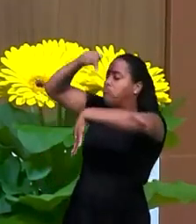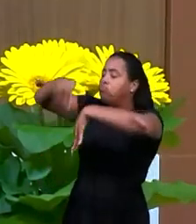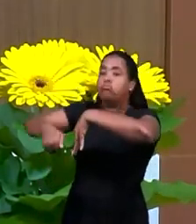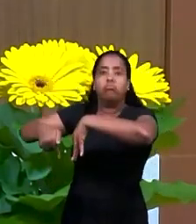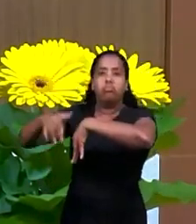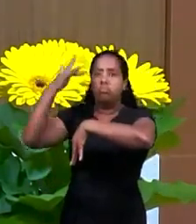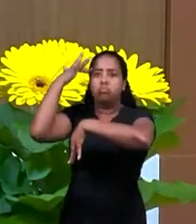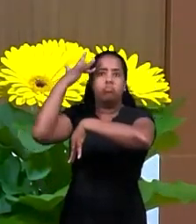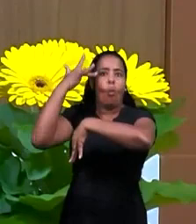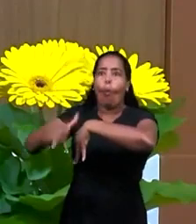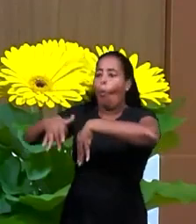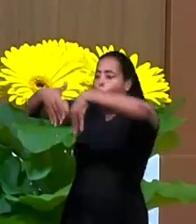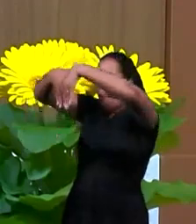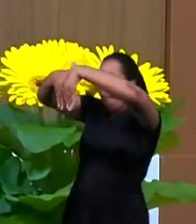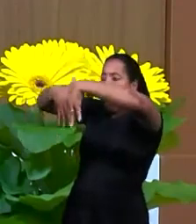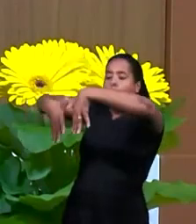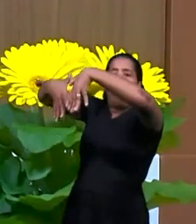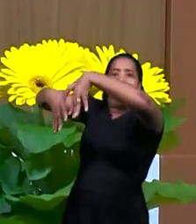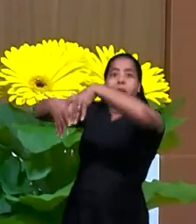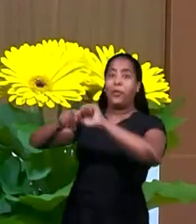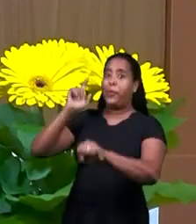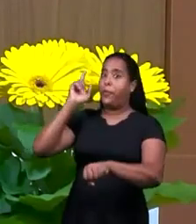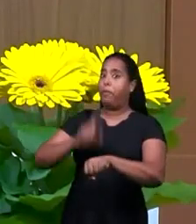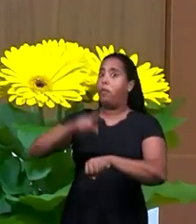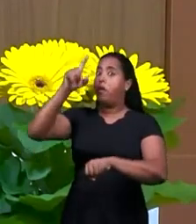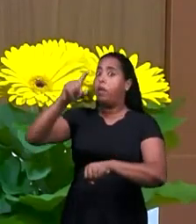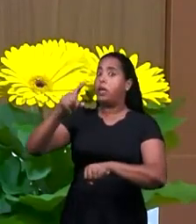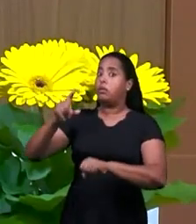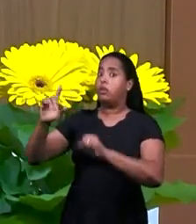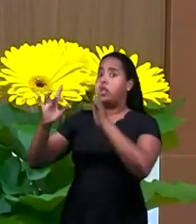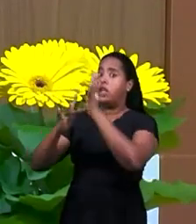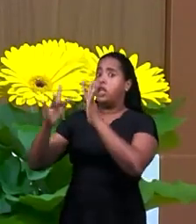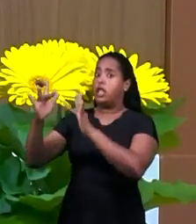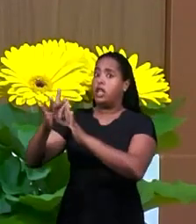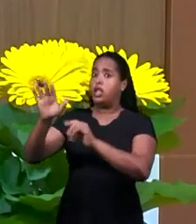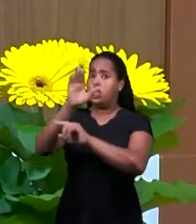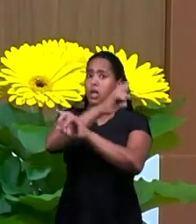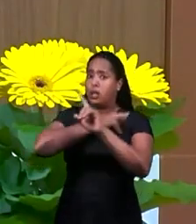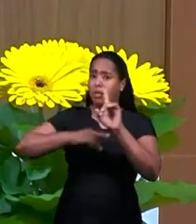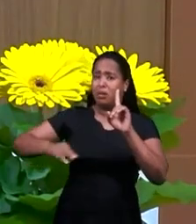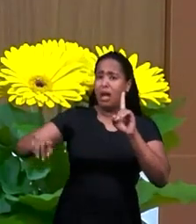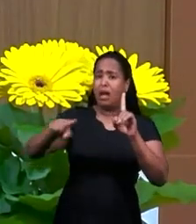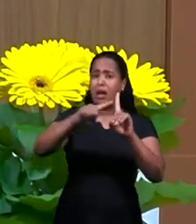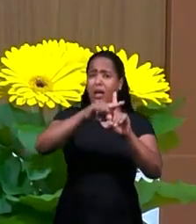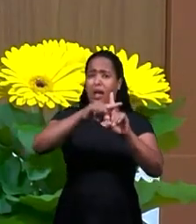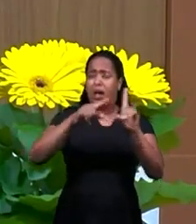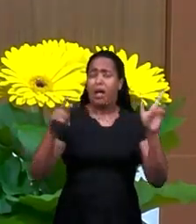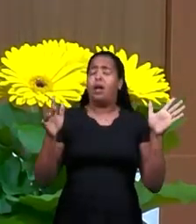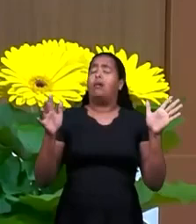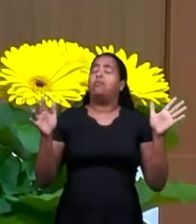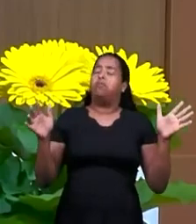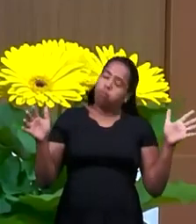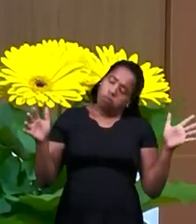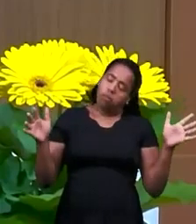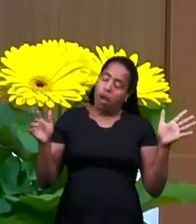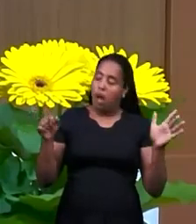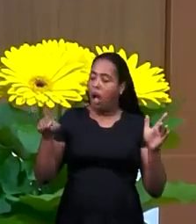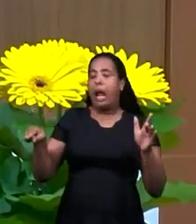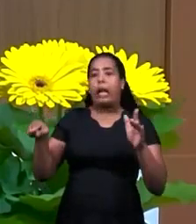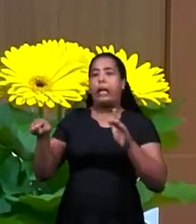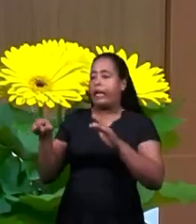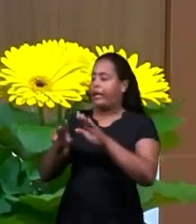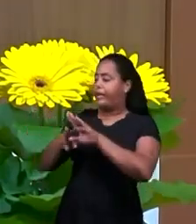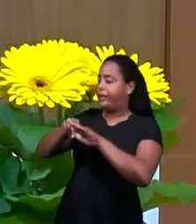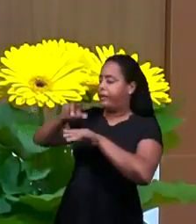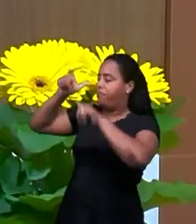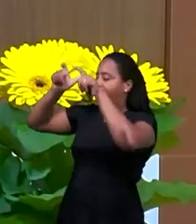they didn't know because of the veil. But when Jesus shouted at his death, he entered the